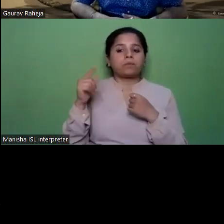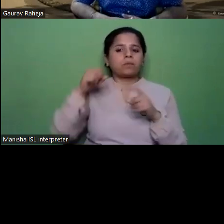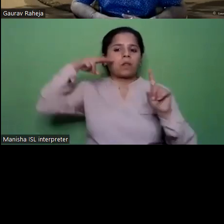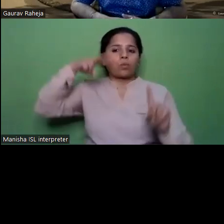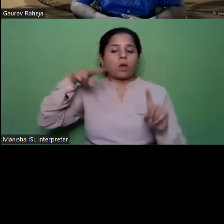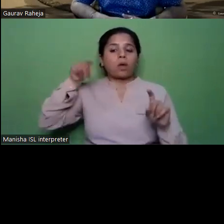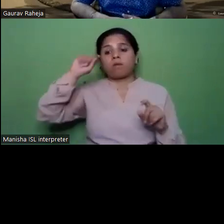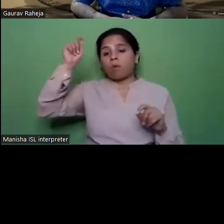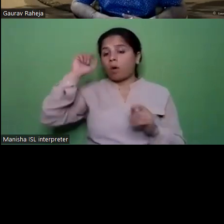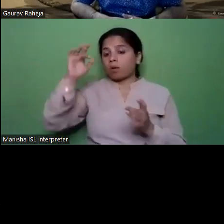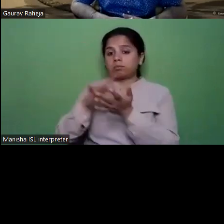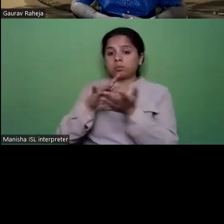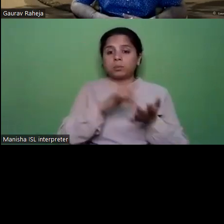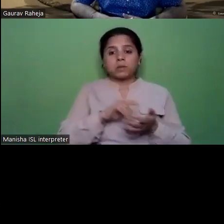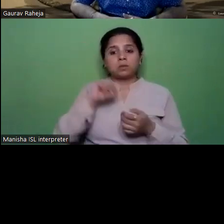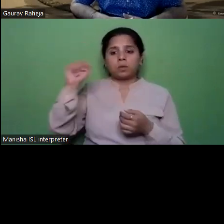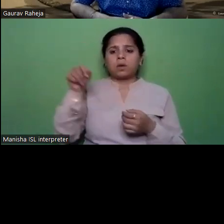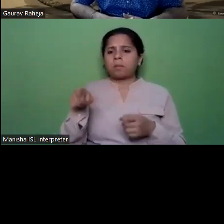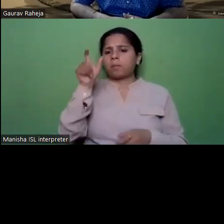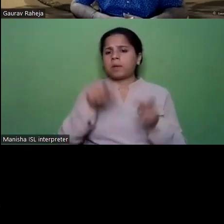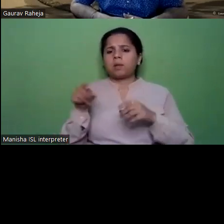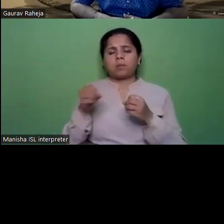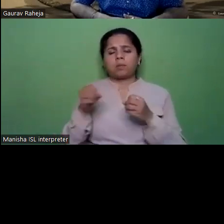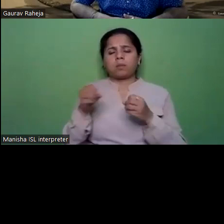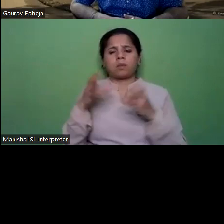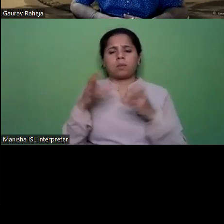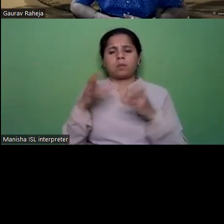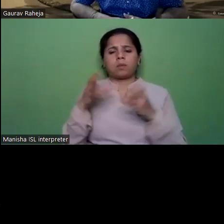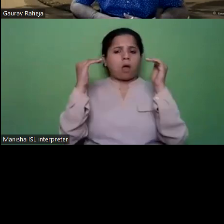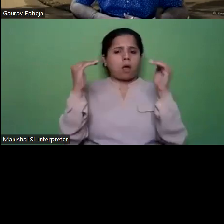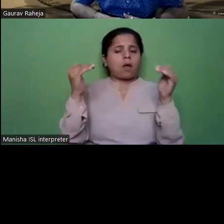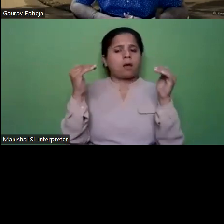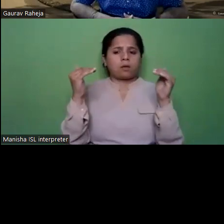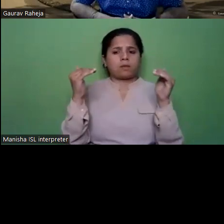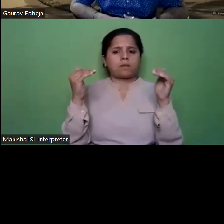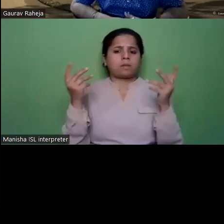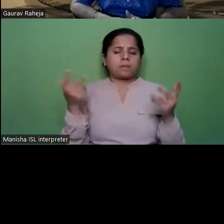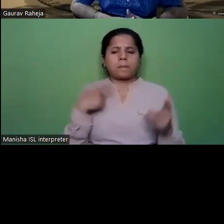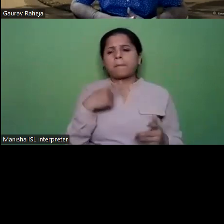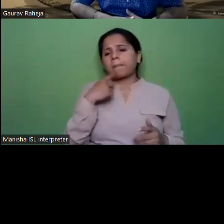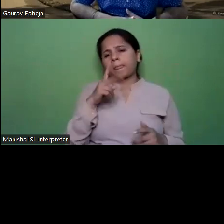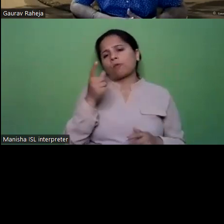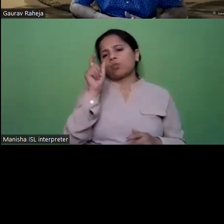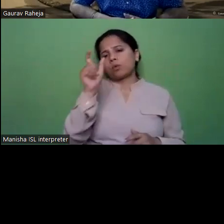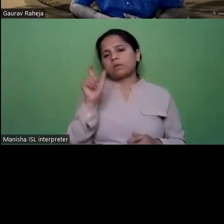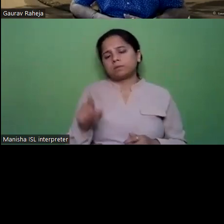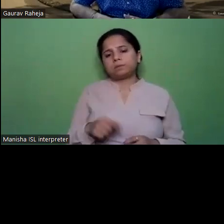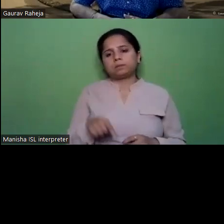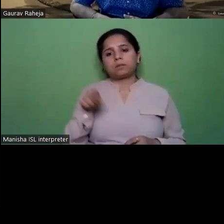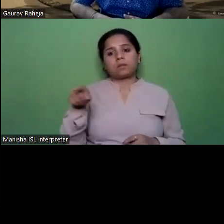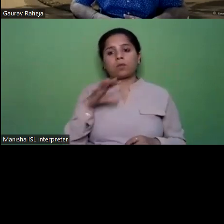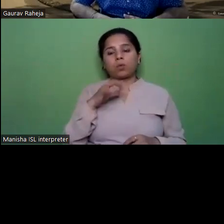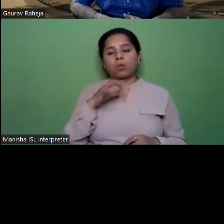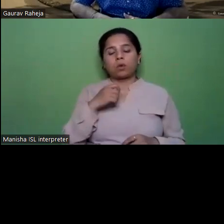West that people are very, very highly, I must say these two words, integrity is very